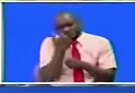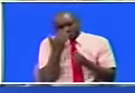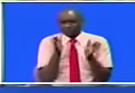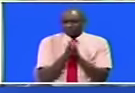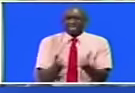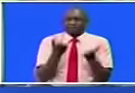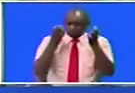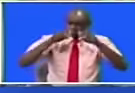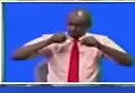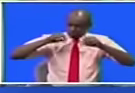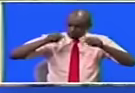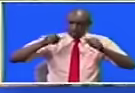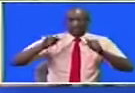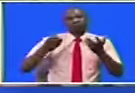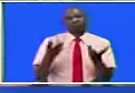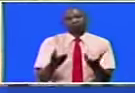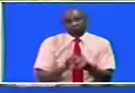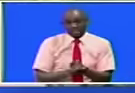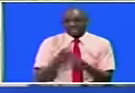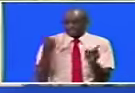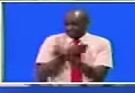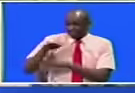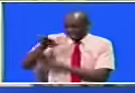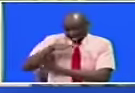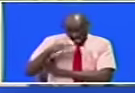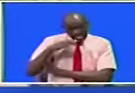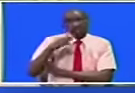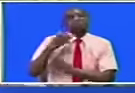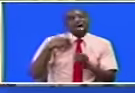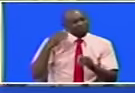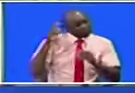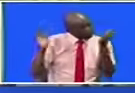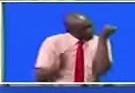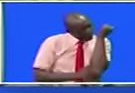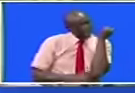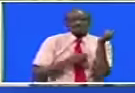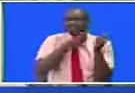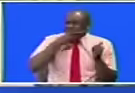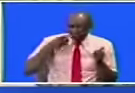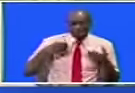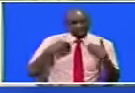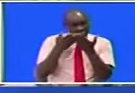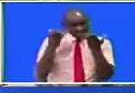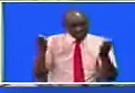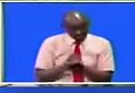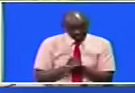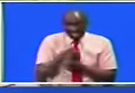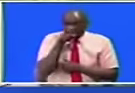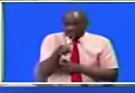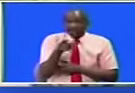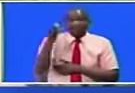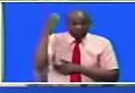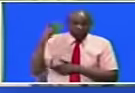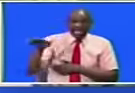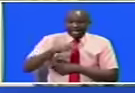improvement of soil fertility. With some parts of the country experiencing one of the worst droughts in recent times, this former pastoral